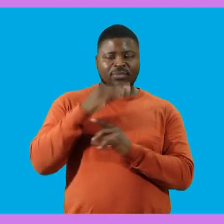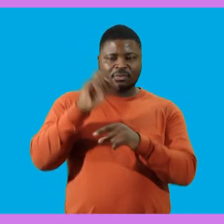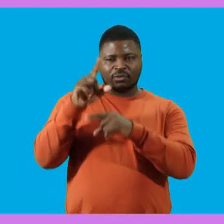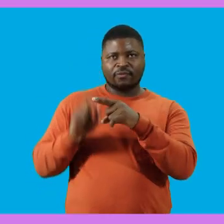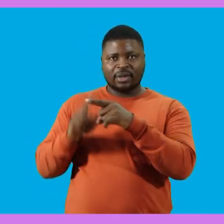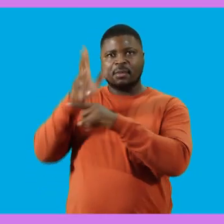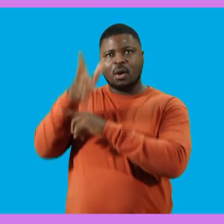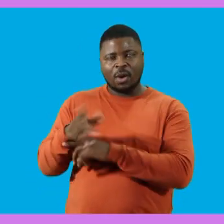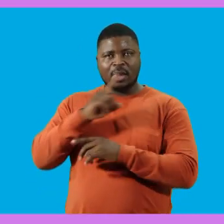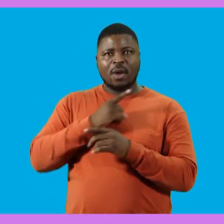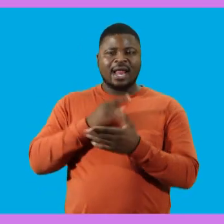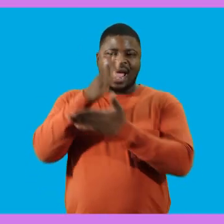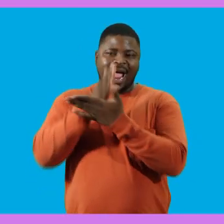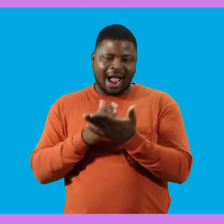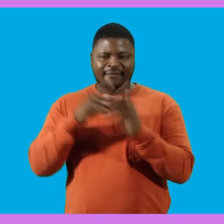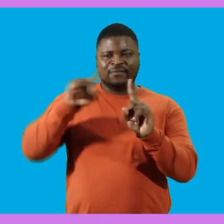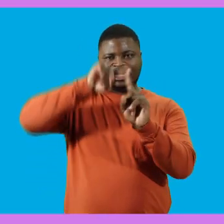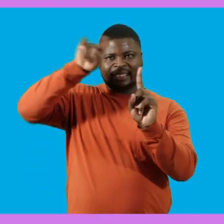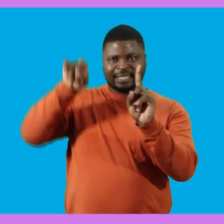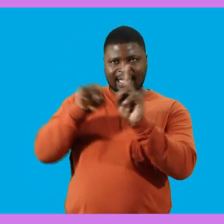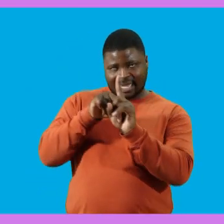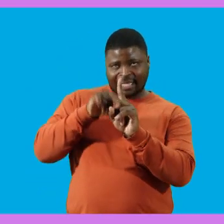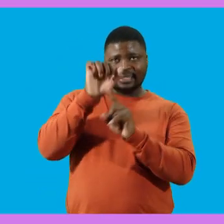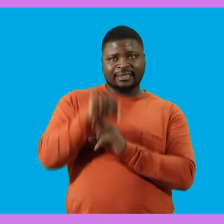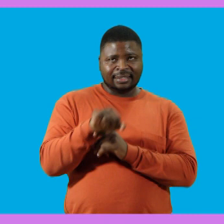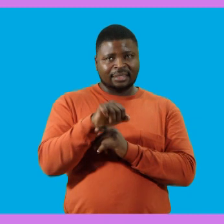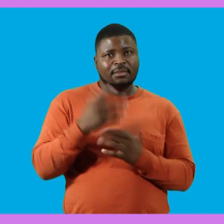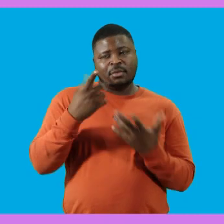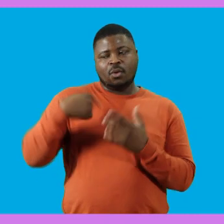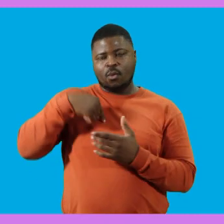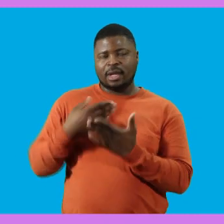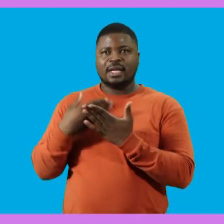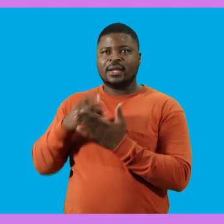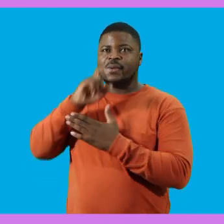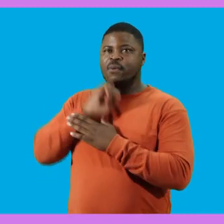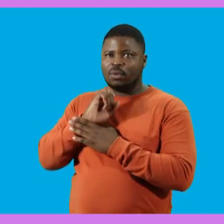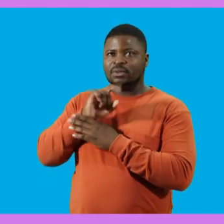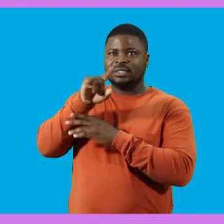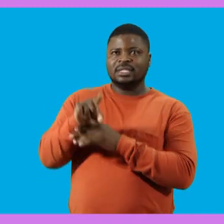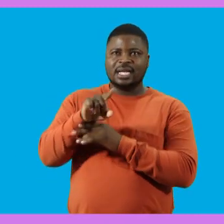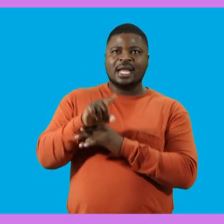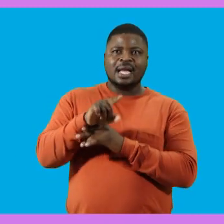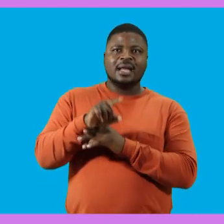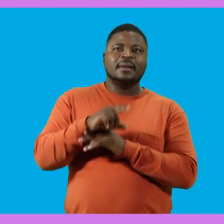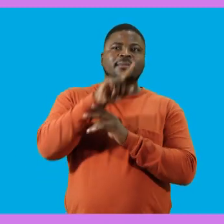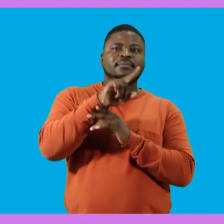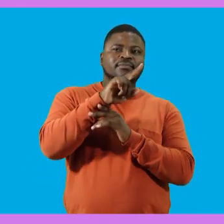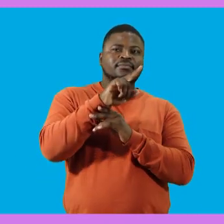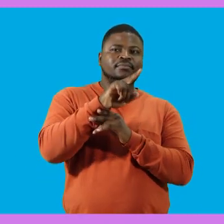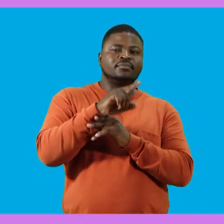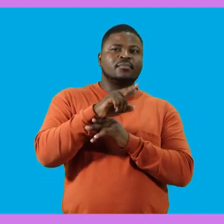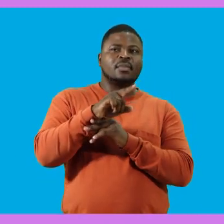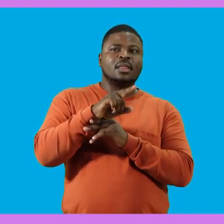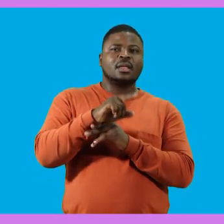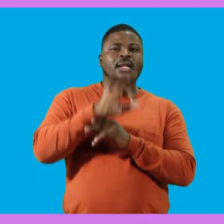it. Then we might as well just use pi radius, and that is